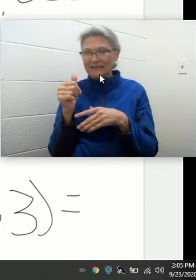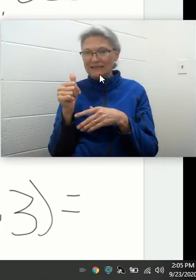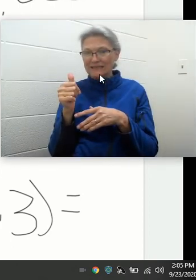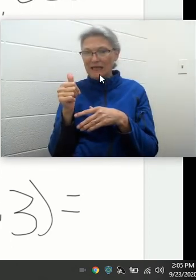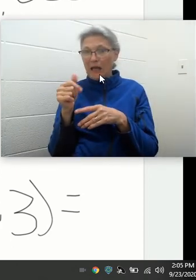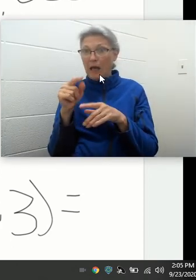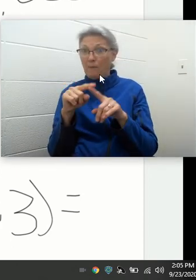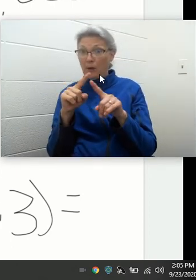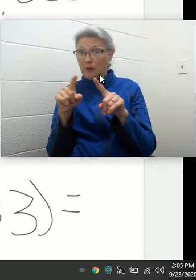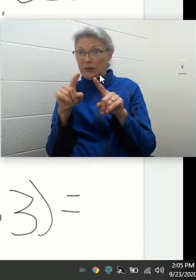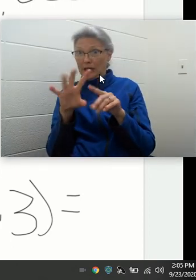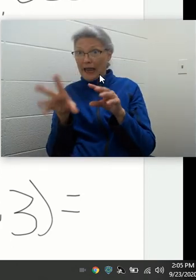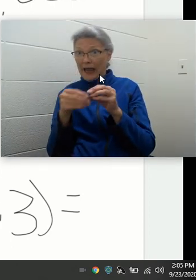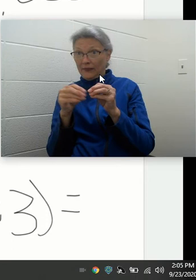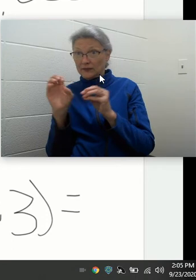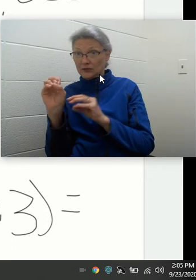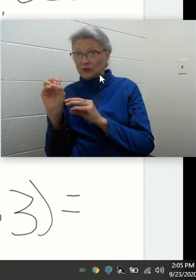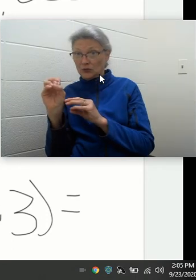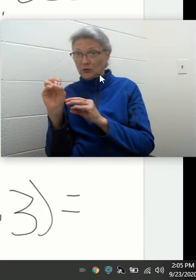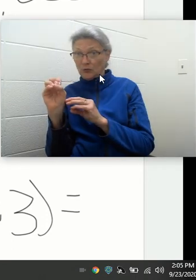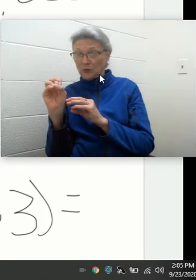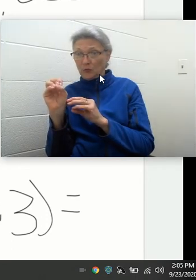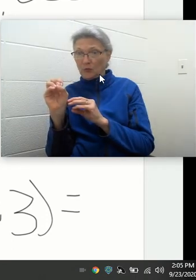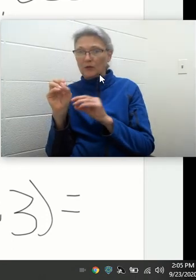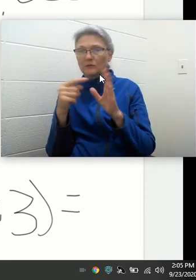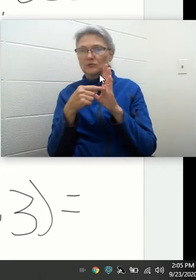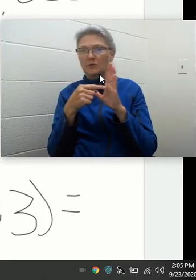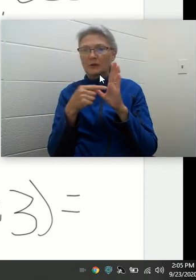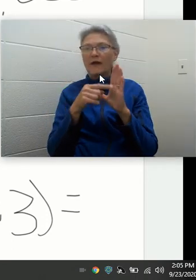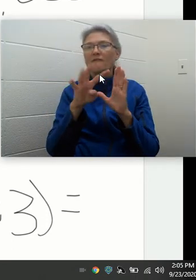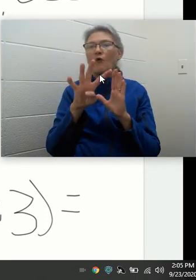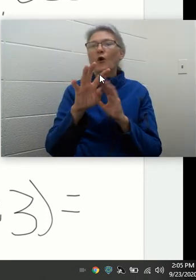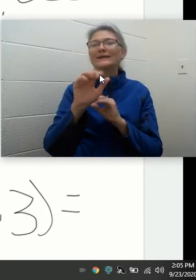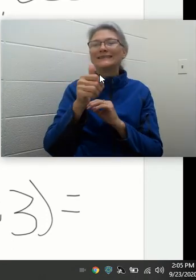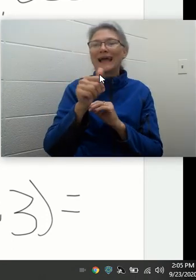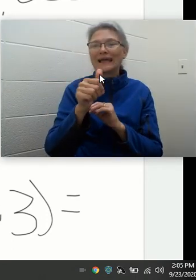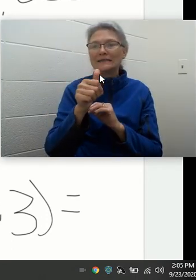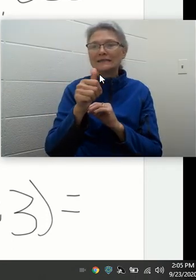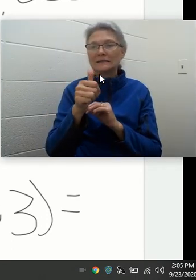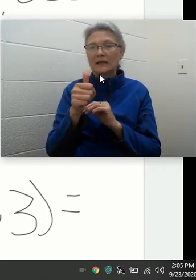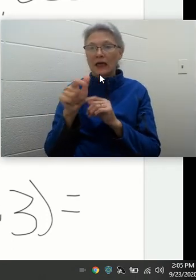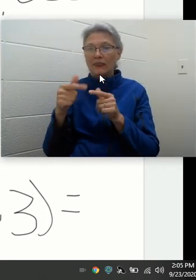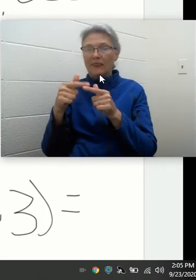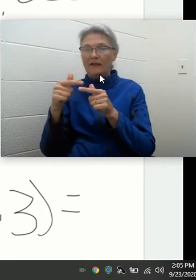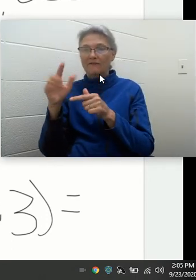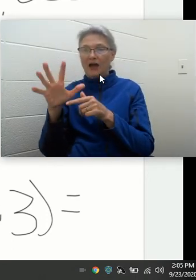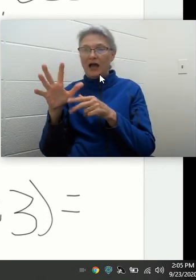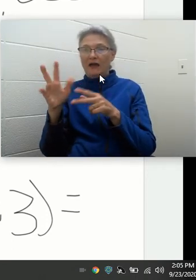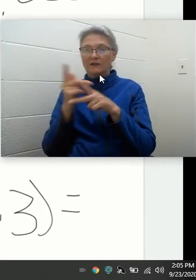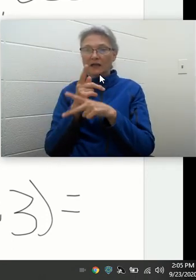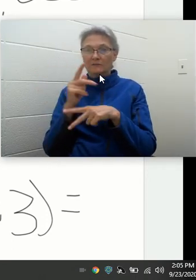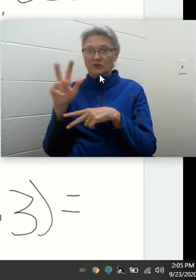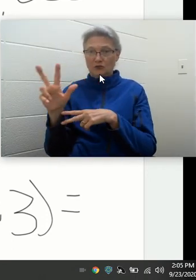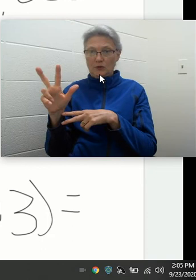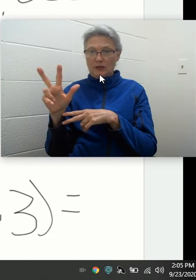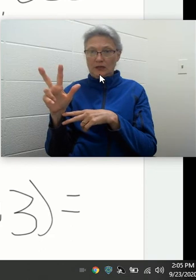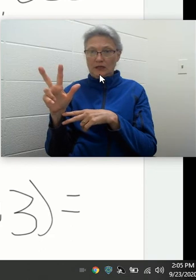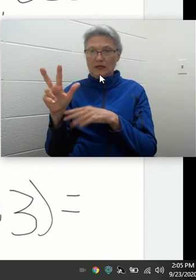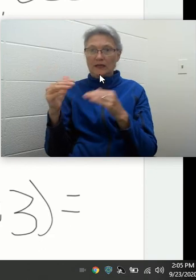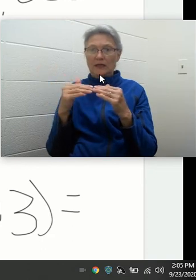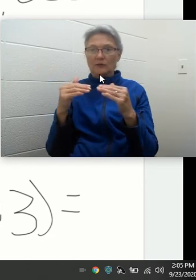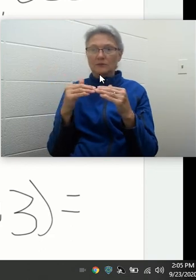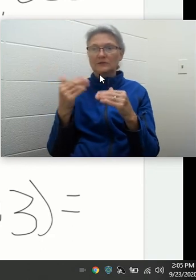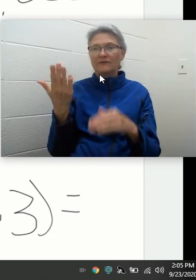you guys, we need to add our 0 because we did represent 4 tens. And then 5 times 3 is